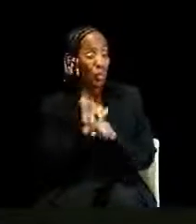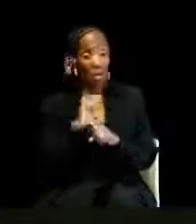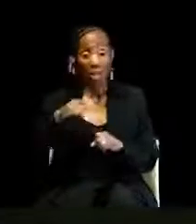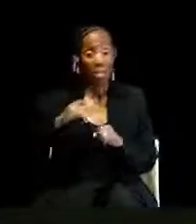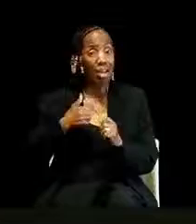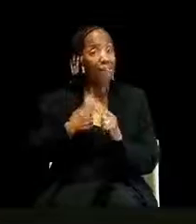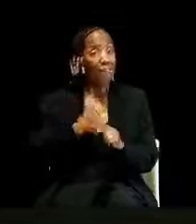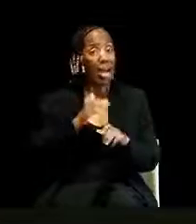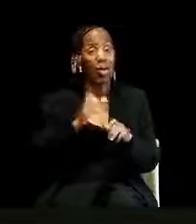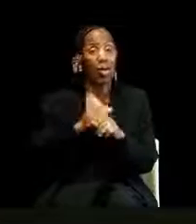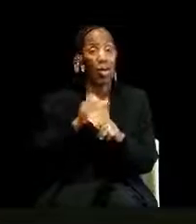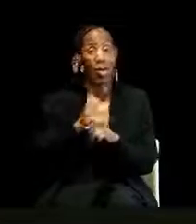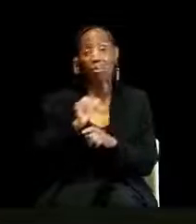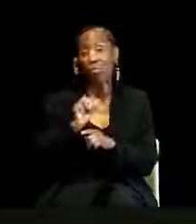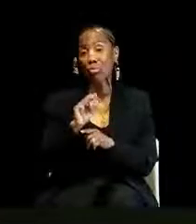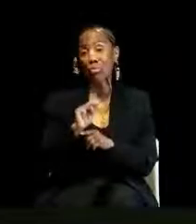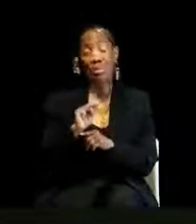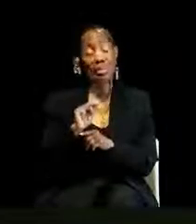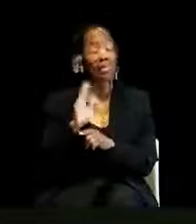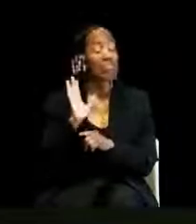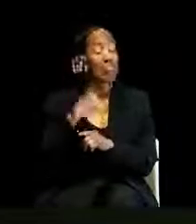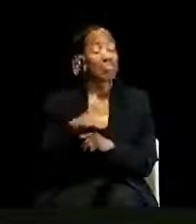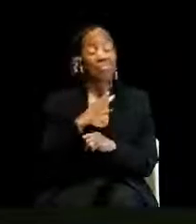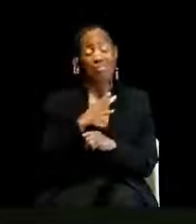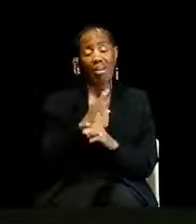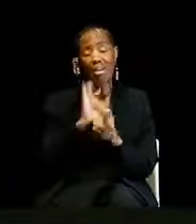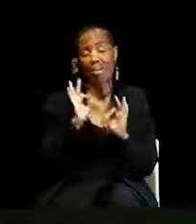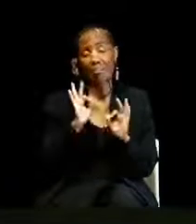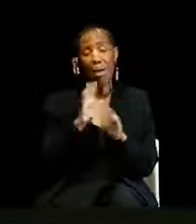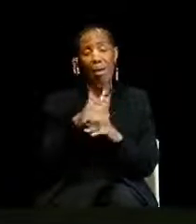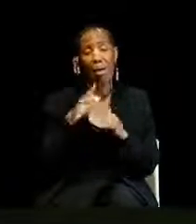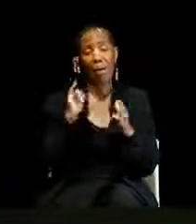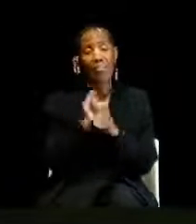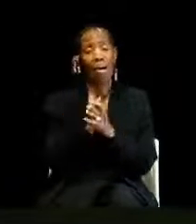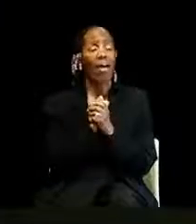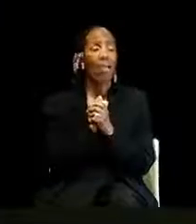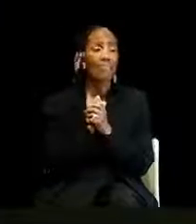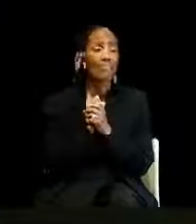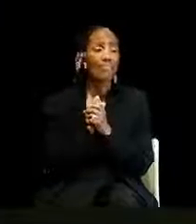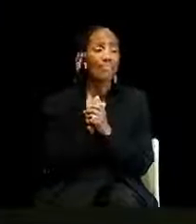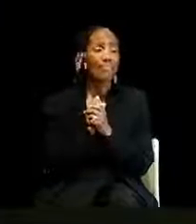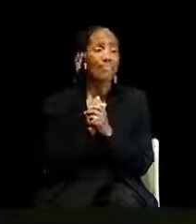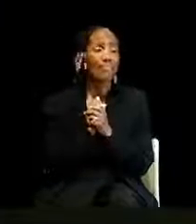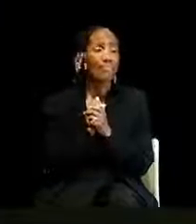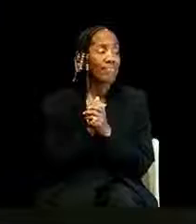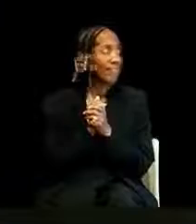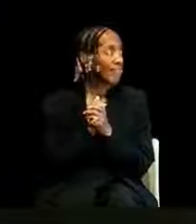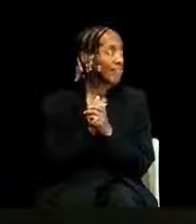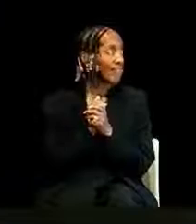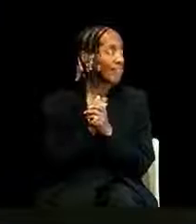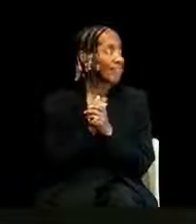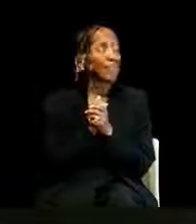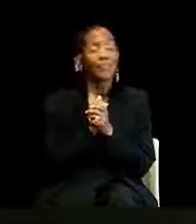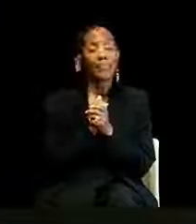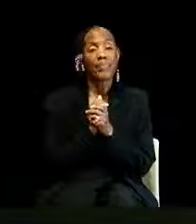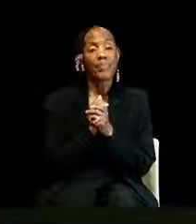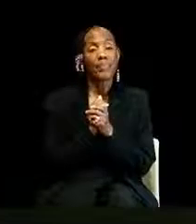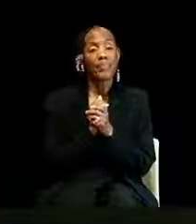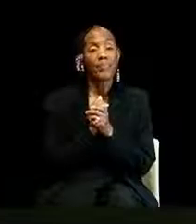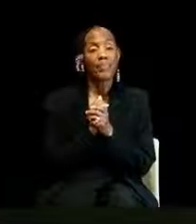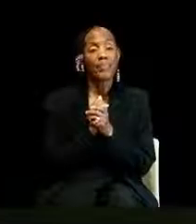and follow them on social. All of that is valuable to local and the local community.